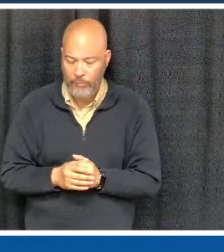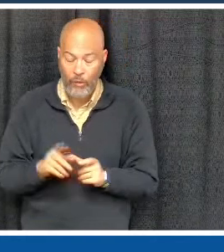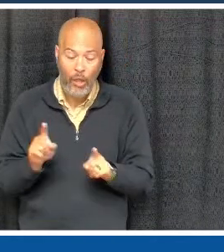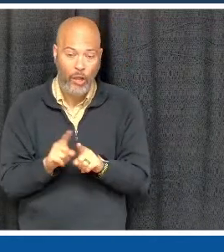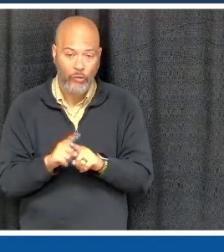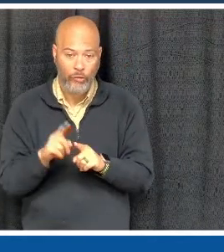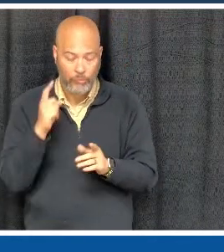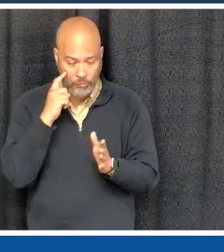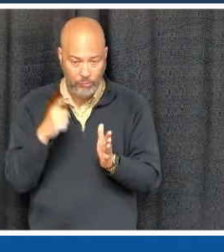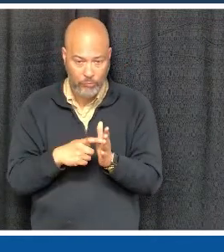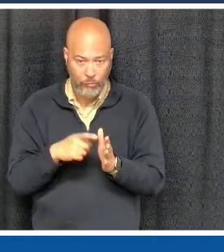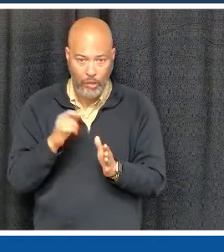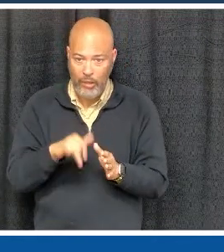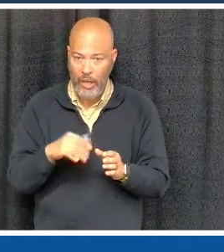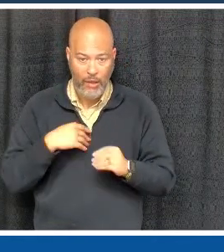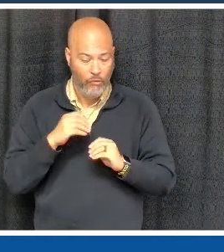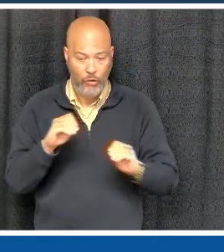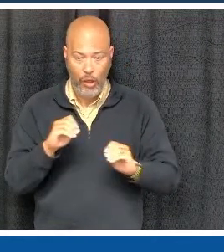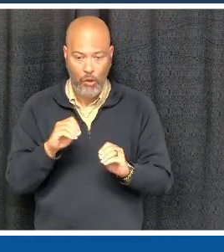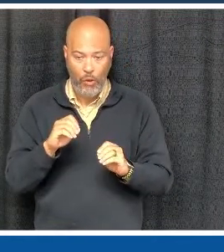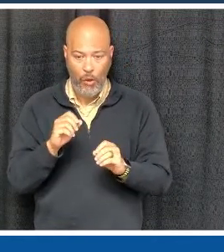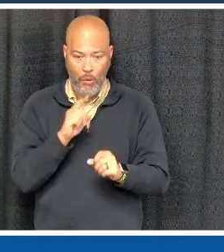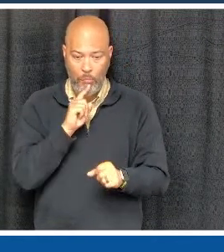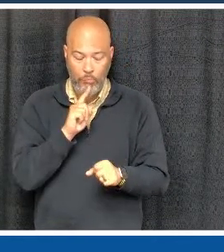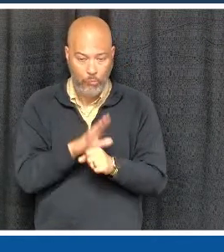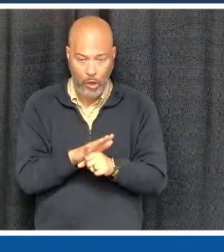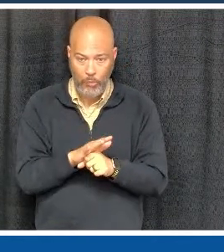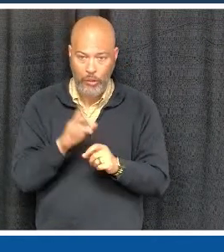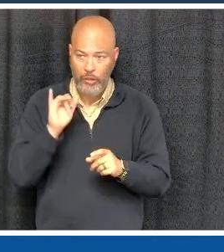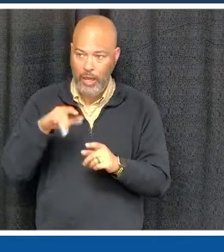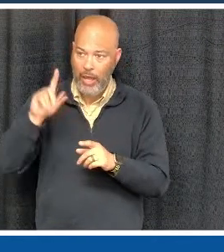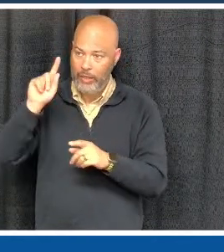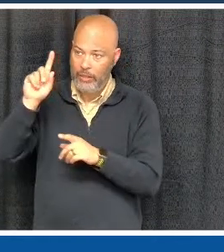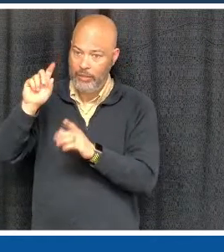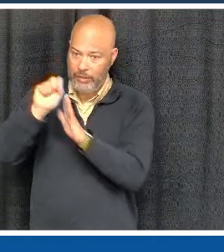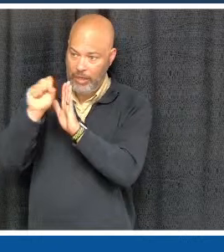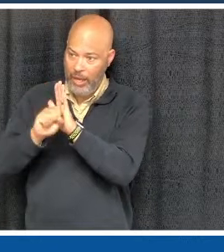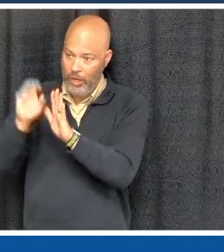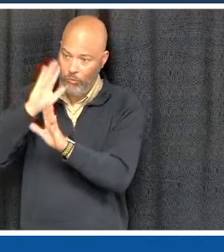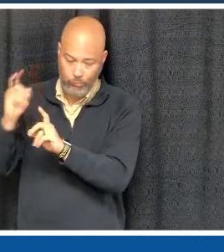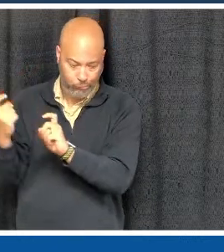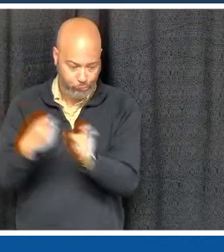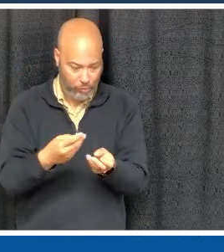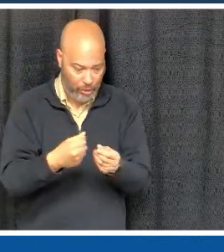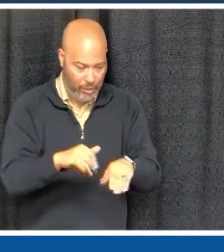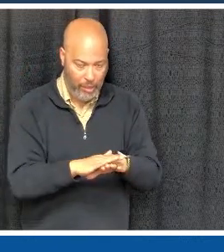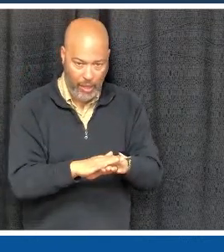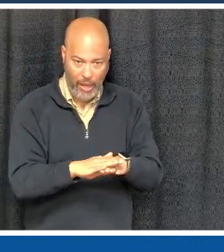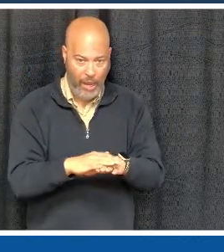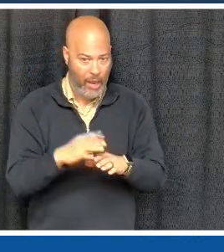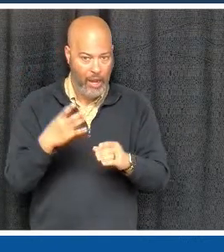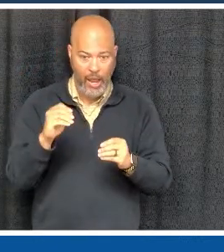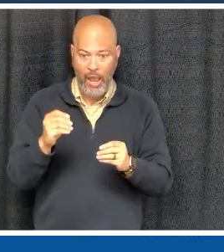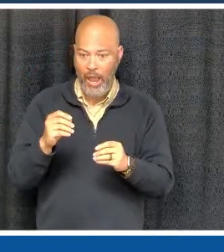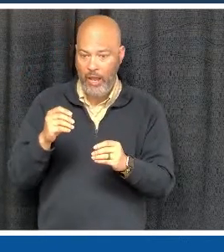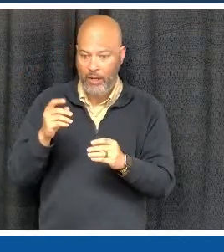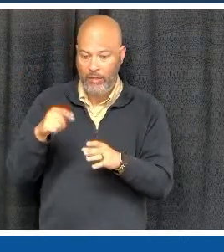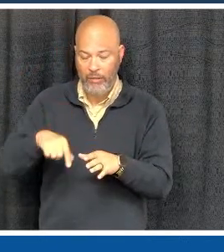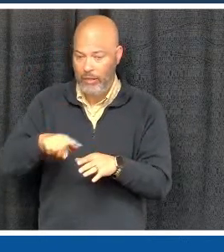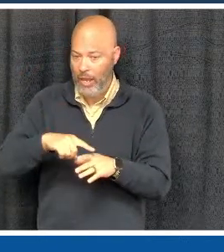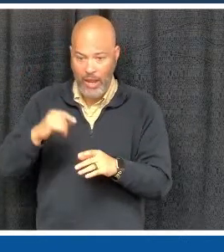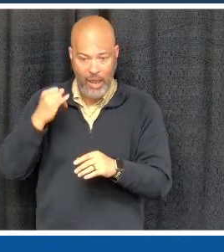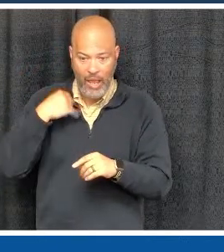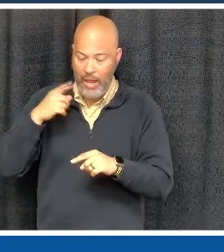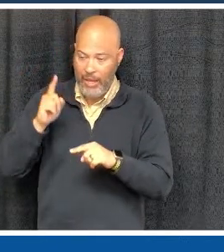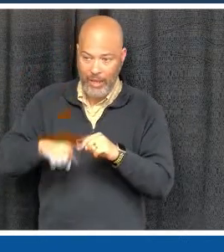noted that this condition provides no guarantee that TDOT will agree to transfer this property for the use of this development, and moving portions of this project forward without